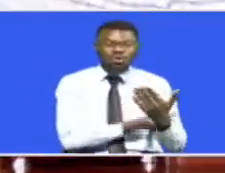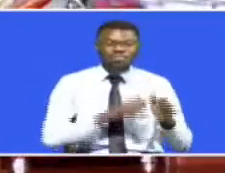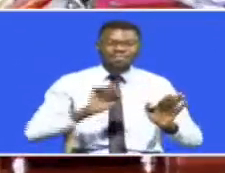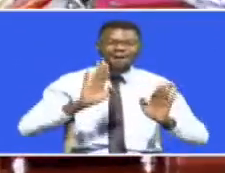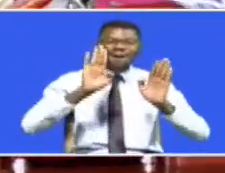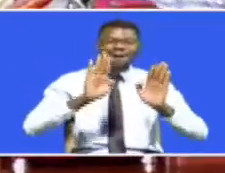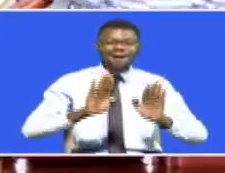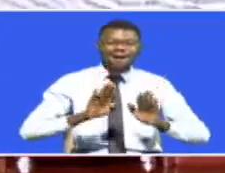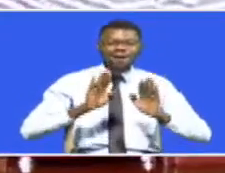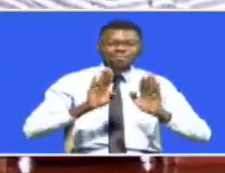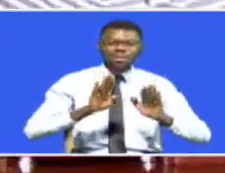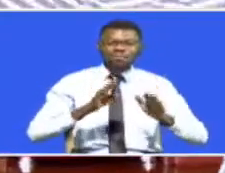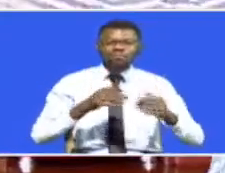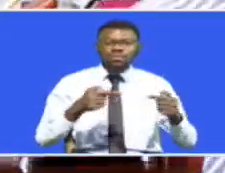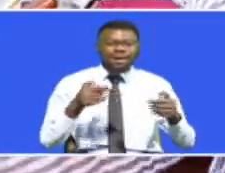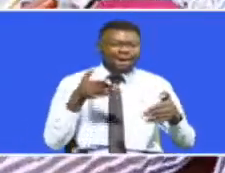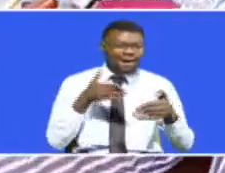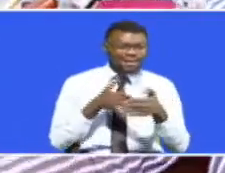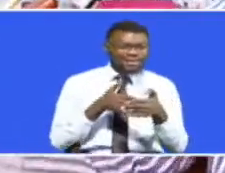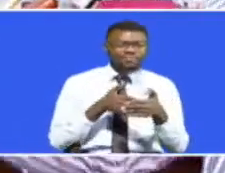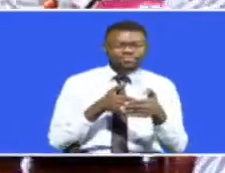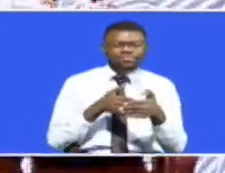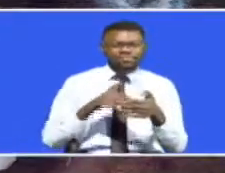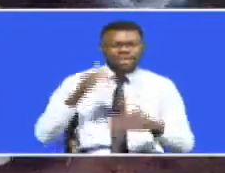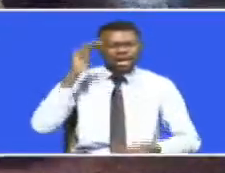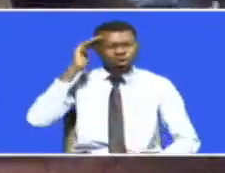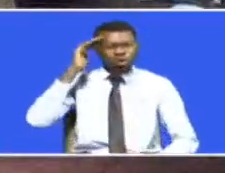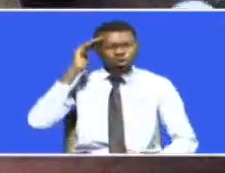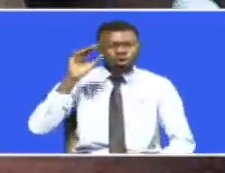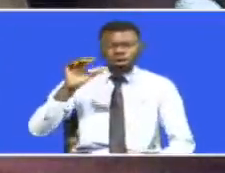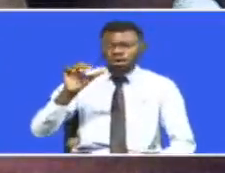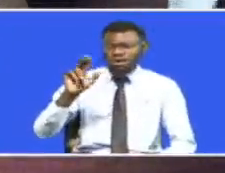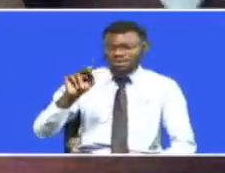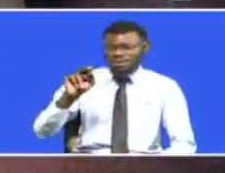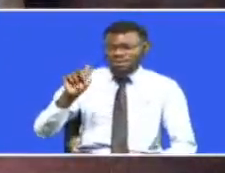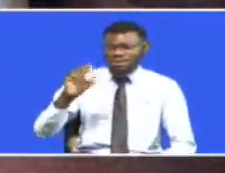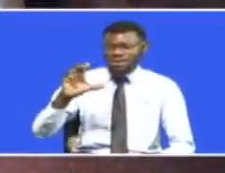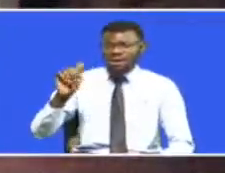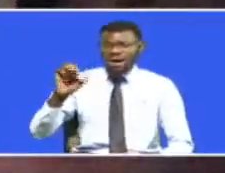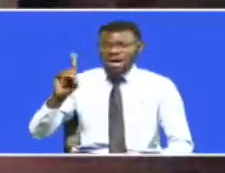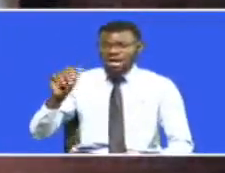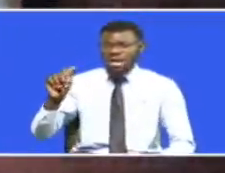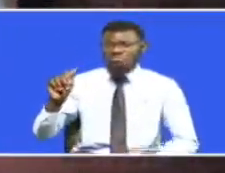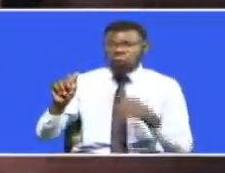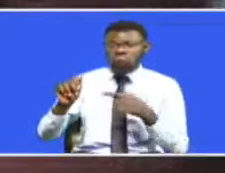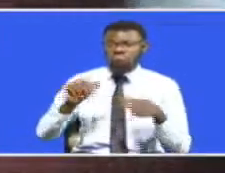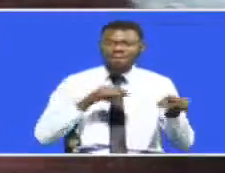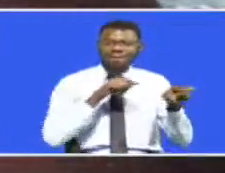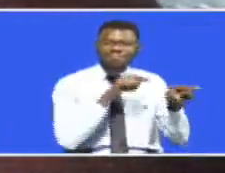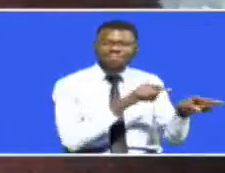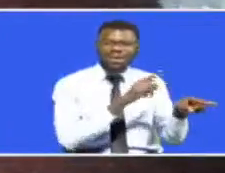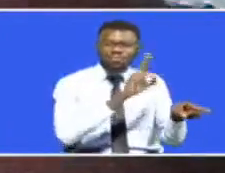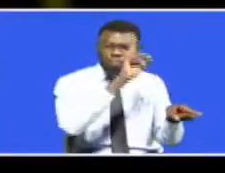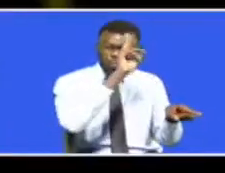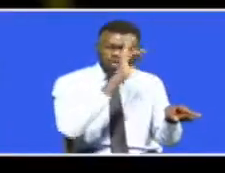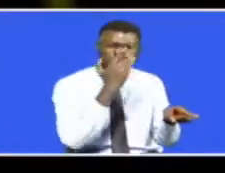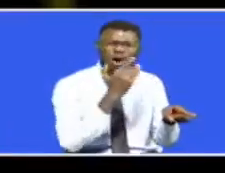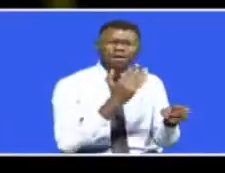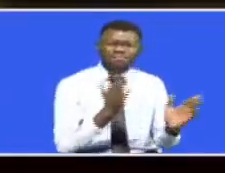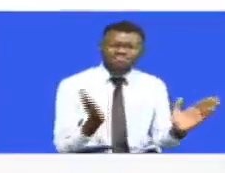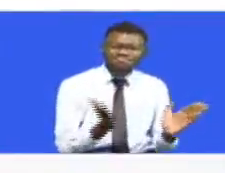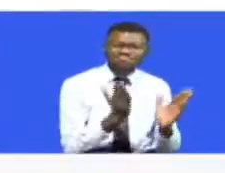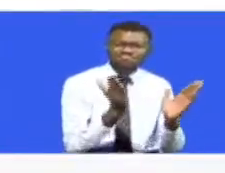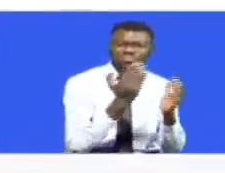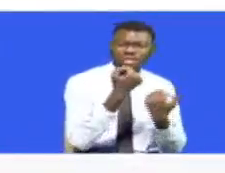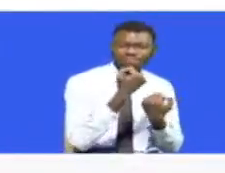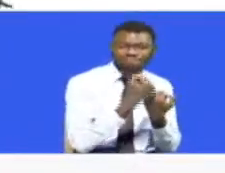Against Alcohol and Drug Abuse, NACADA, is blaming the security officers for supporting the vice.